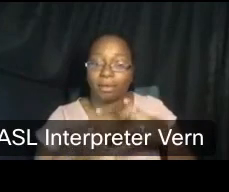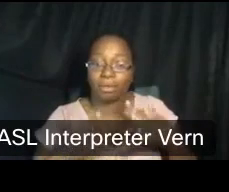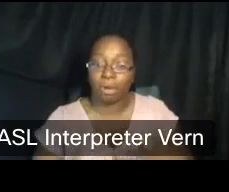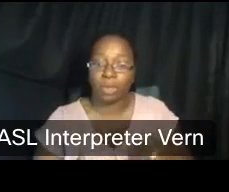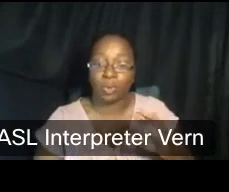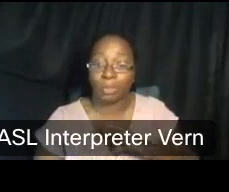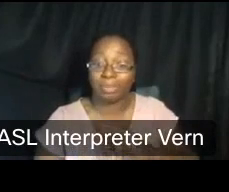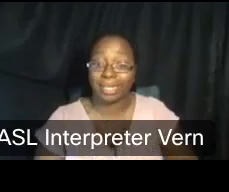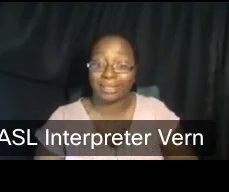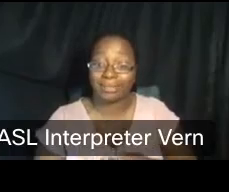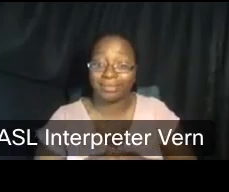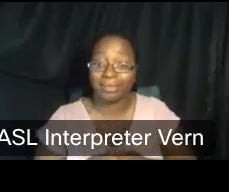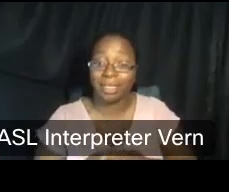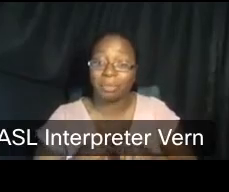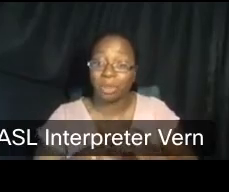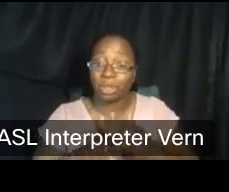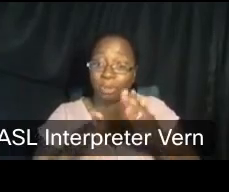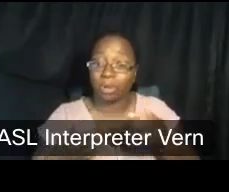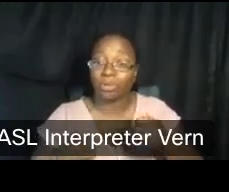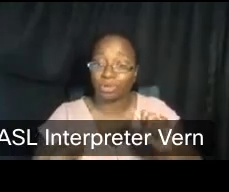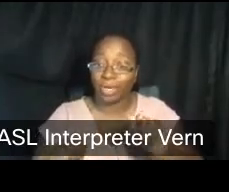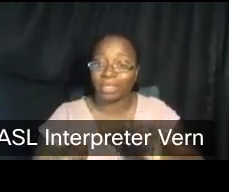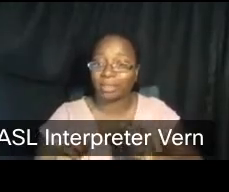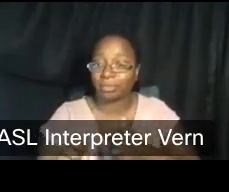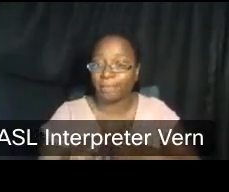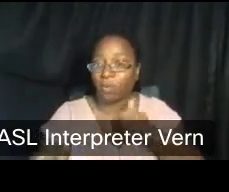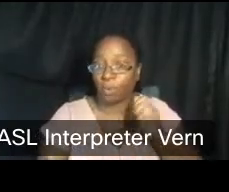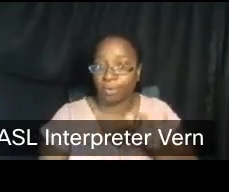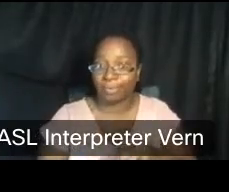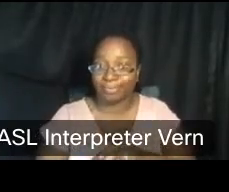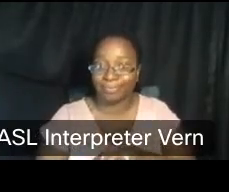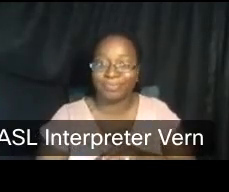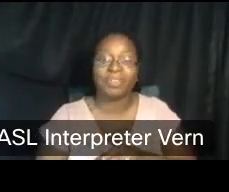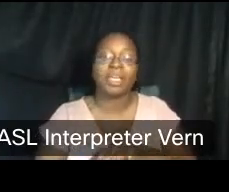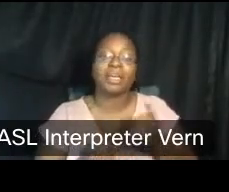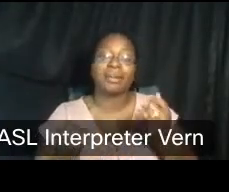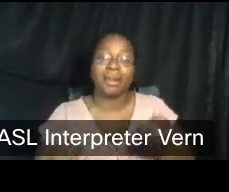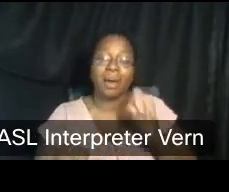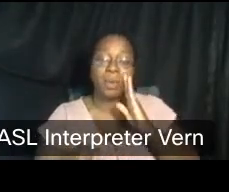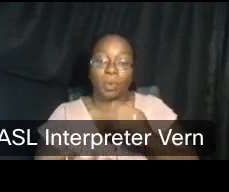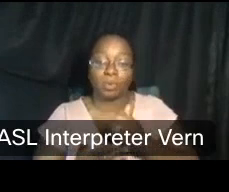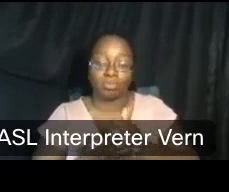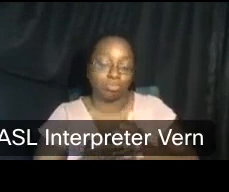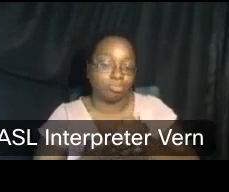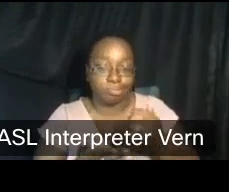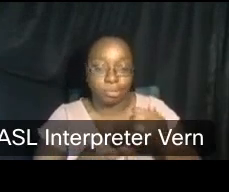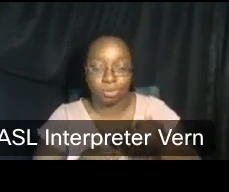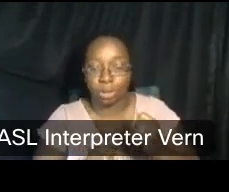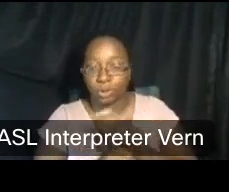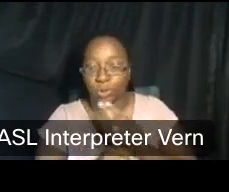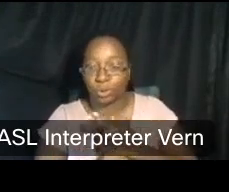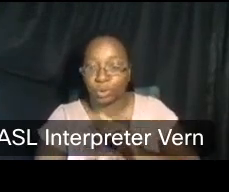With mental health coercion, the tactics are designed to use mental health and stigma to exert power and control